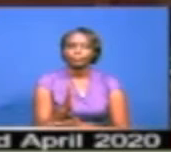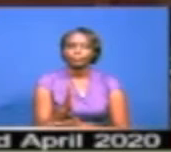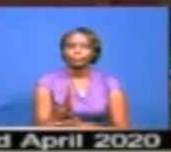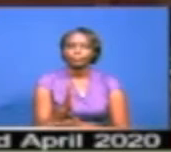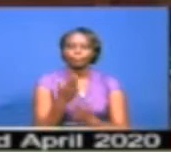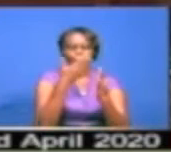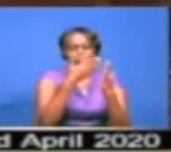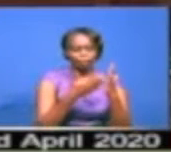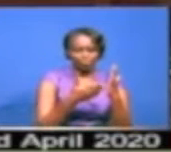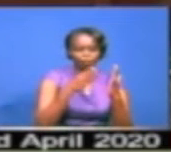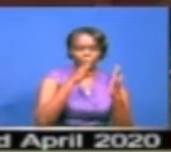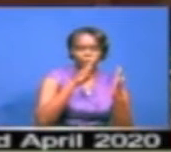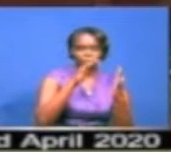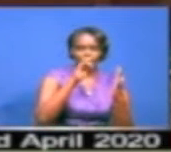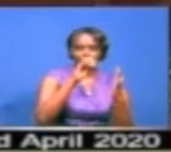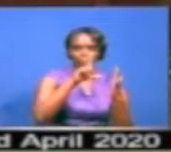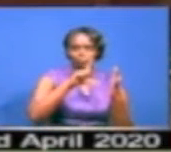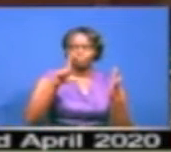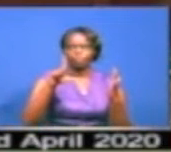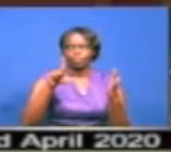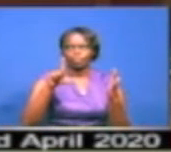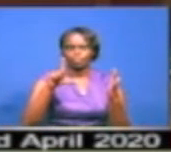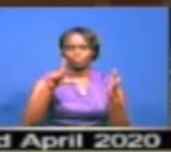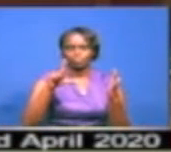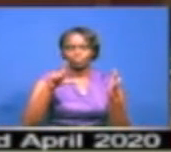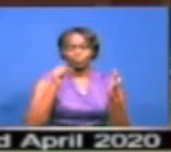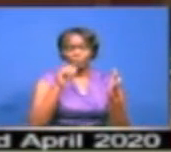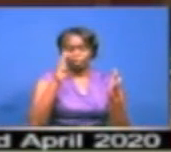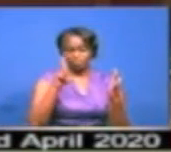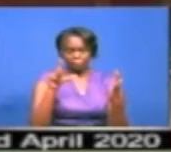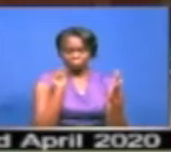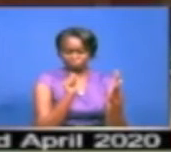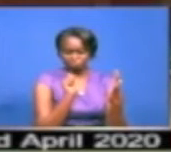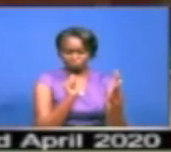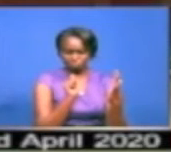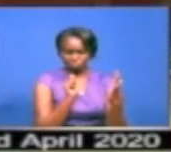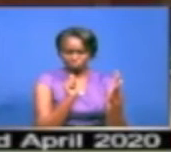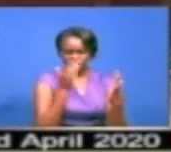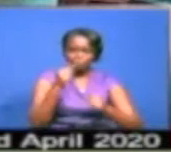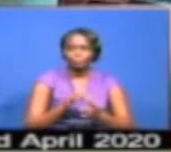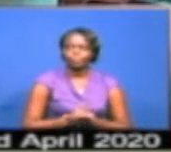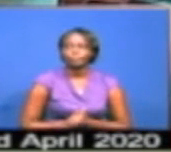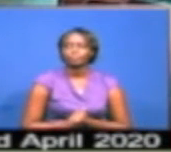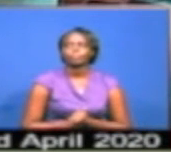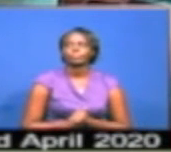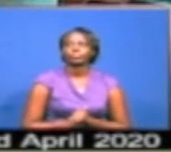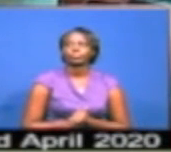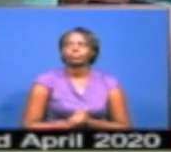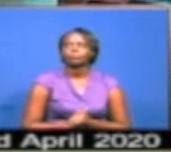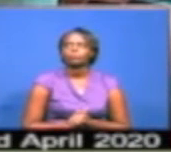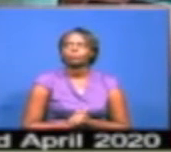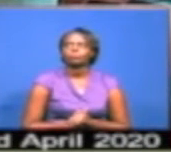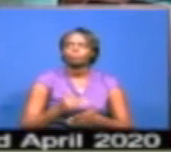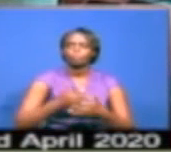of 836 billion shillings as revenue slips due to the impact of the COVID-19 pandemic.